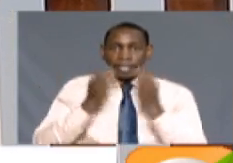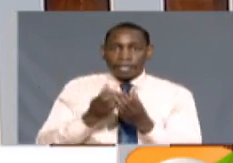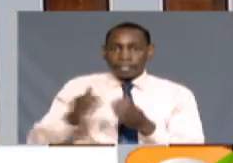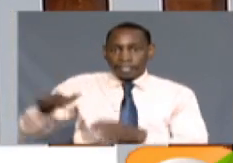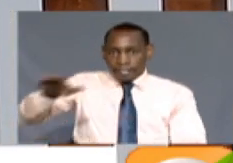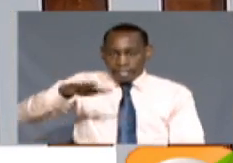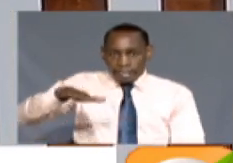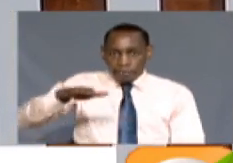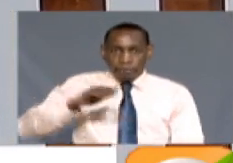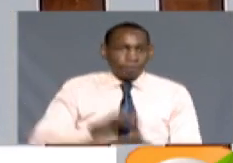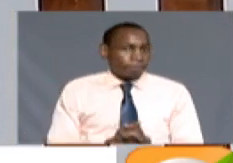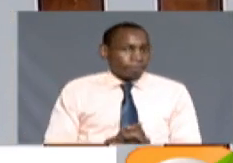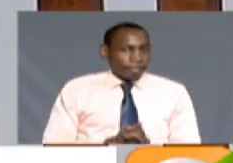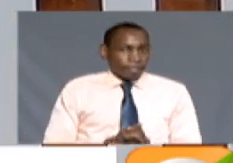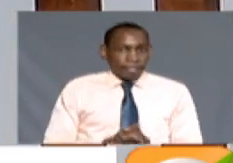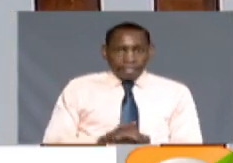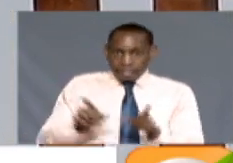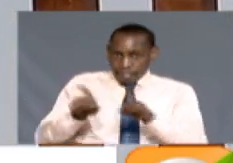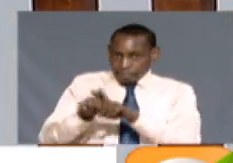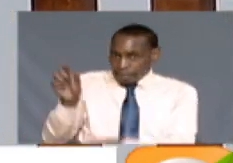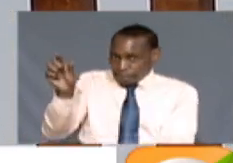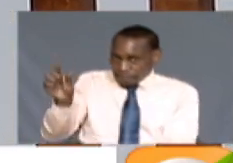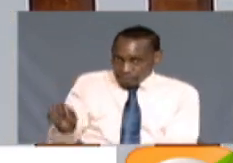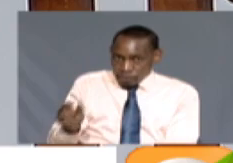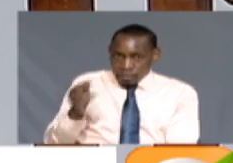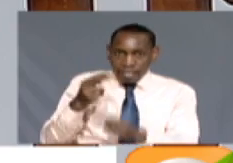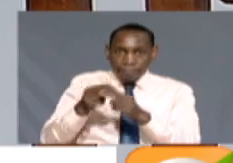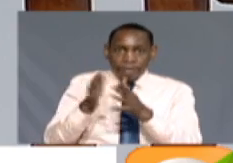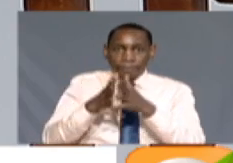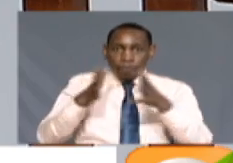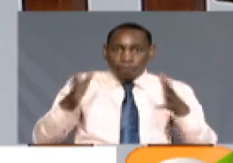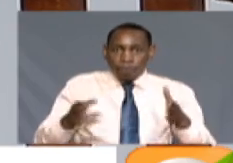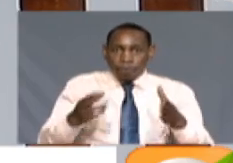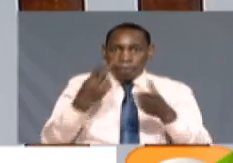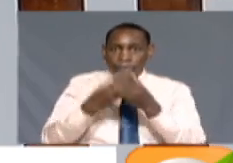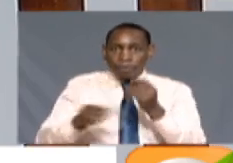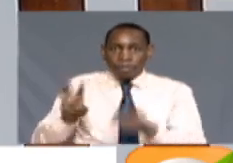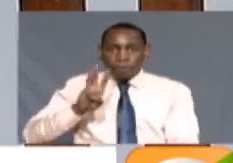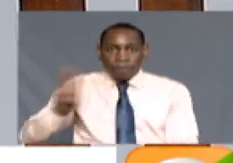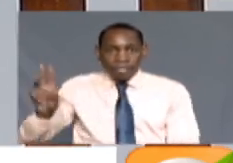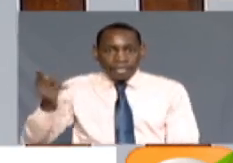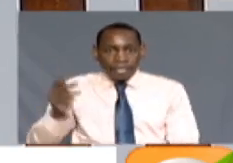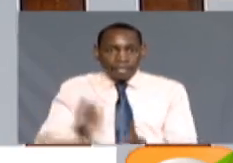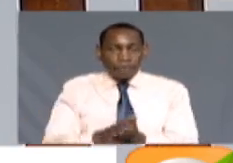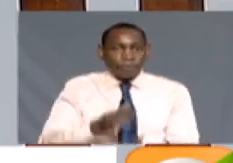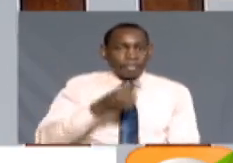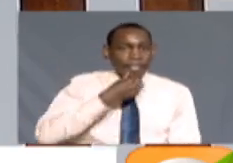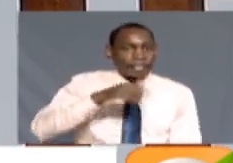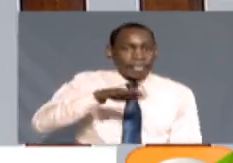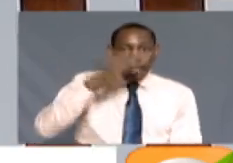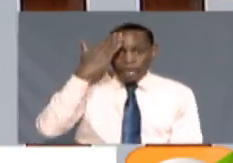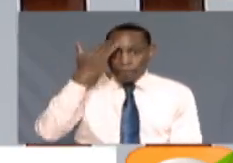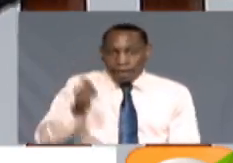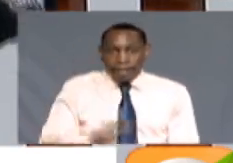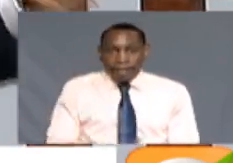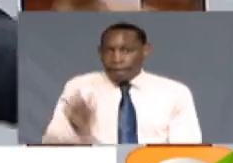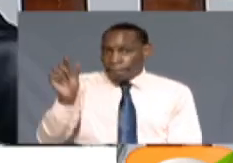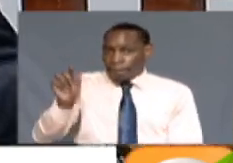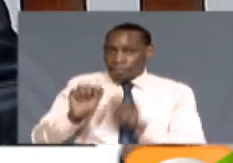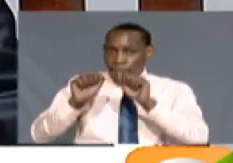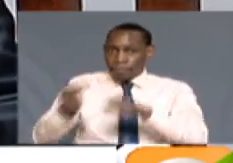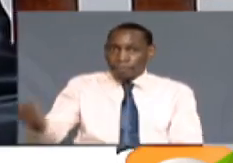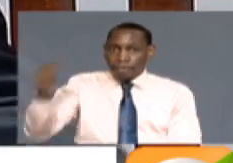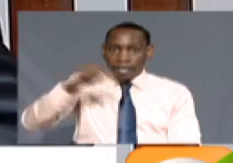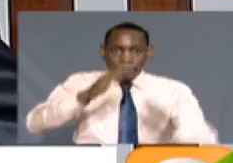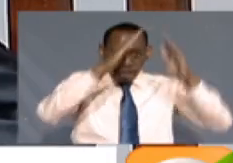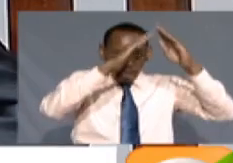or place in Seme. Yeah. This guy was popular in both Western Kenya and Nyanza because he could come to your house